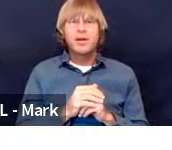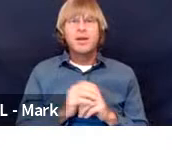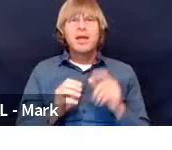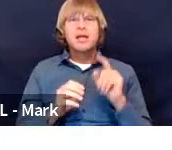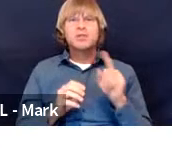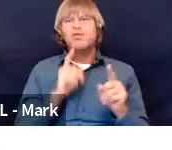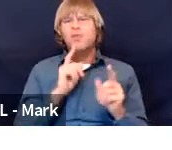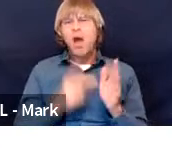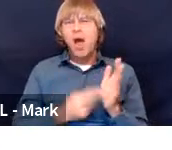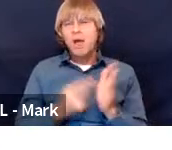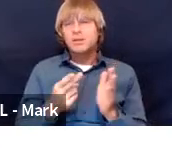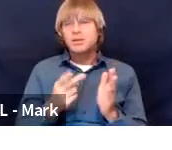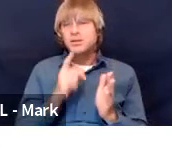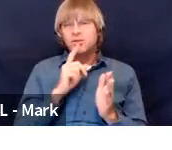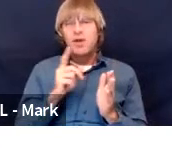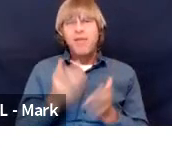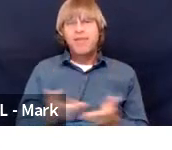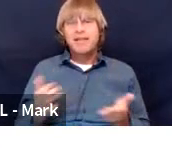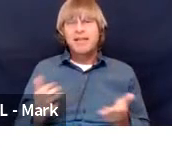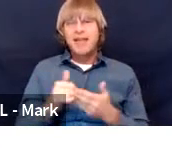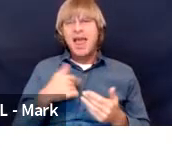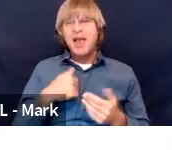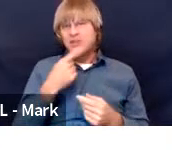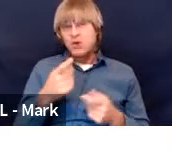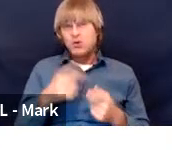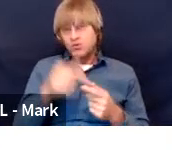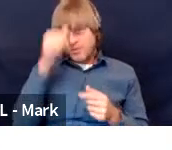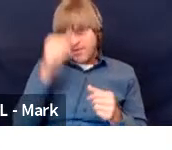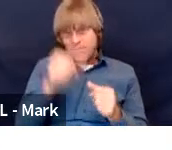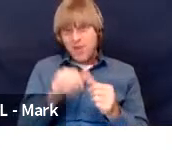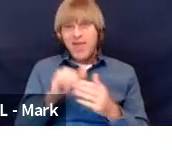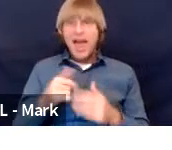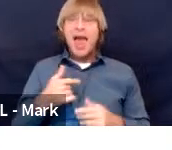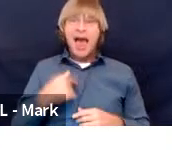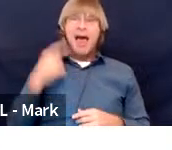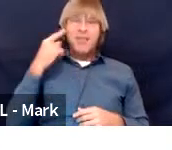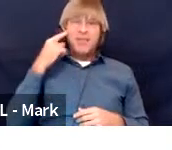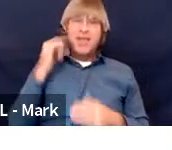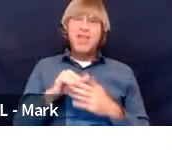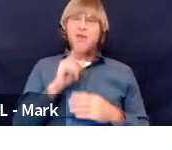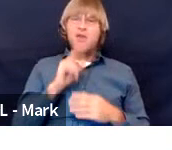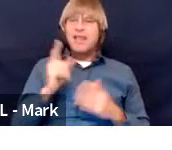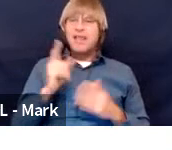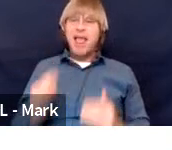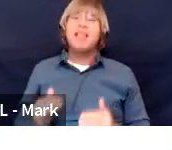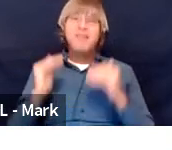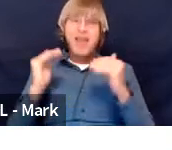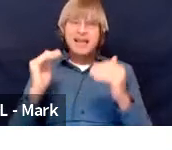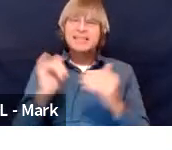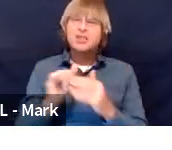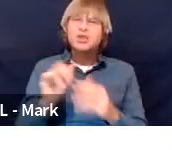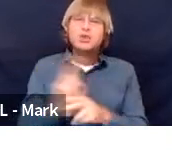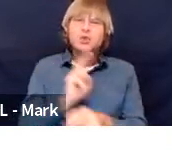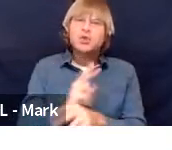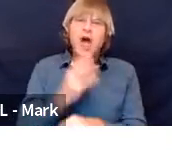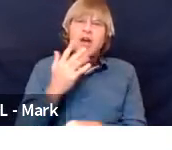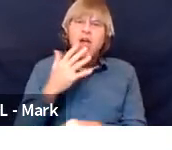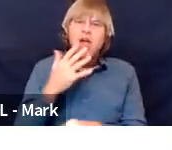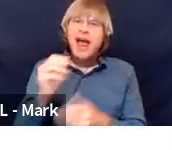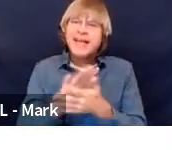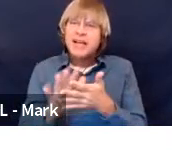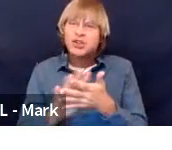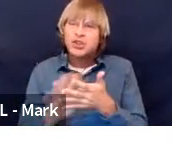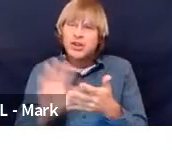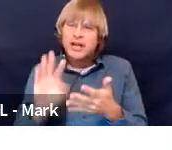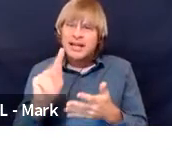And honestly, there's the things that I will tell you to remember that I think can really elevate is use color and texture, and